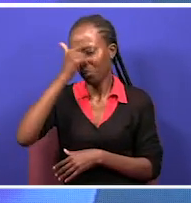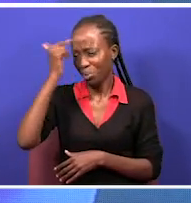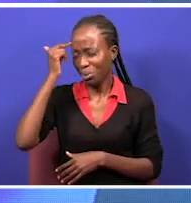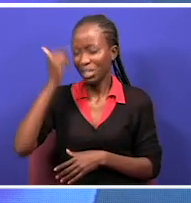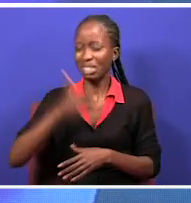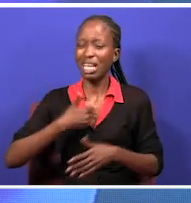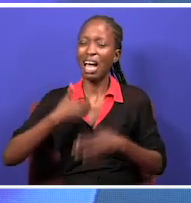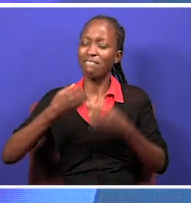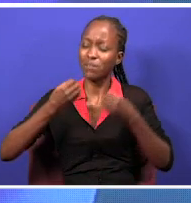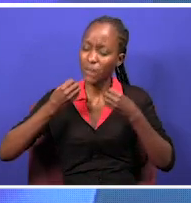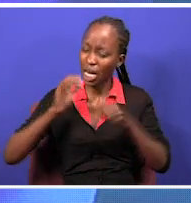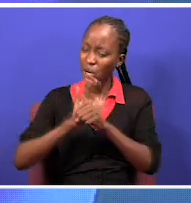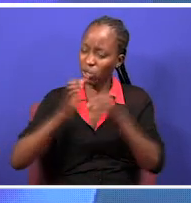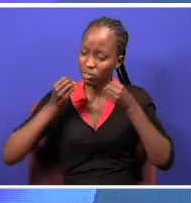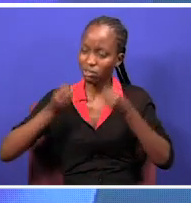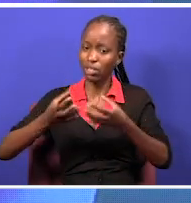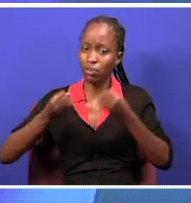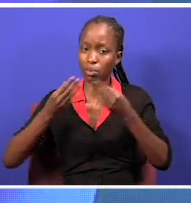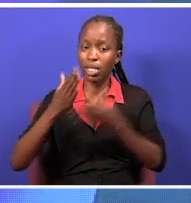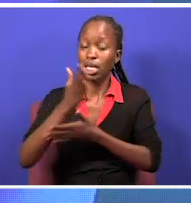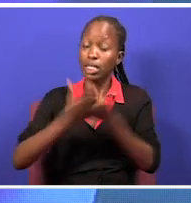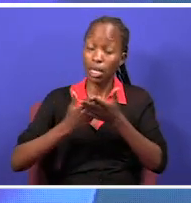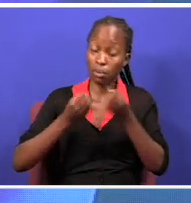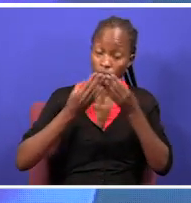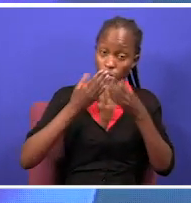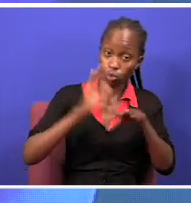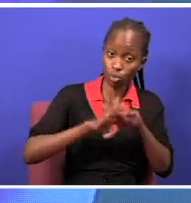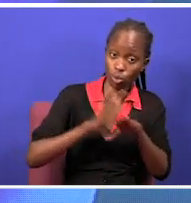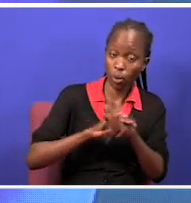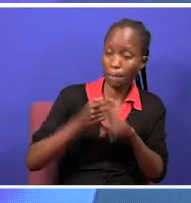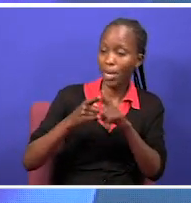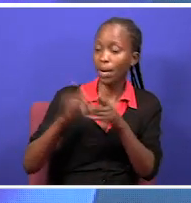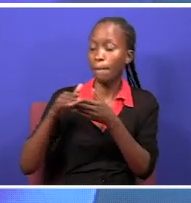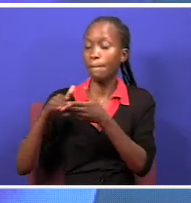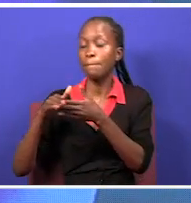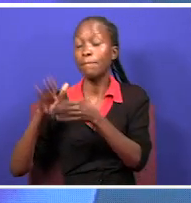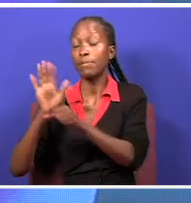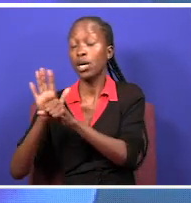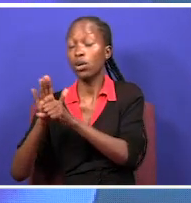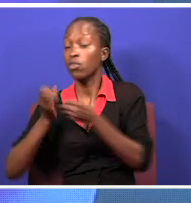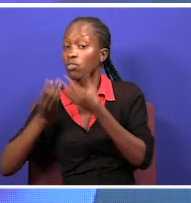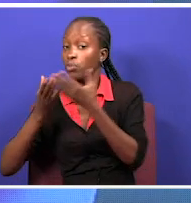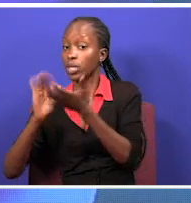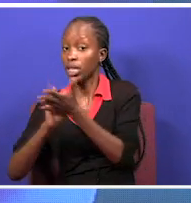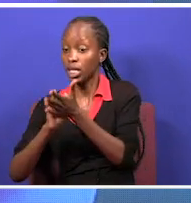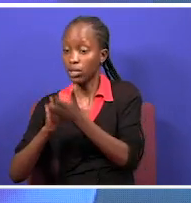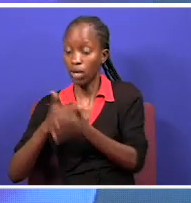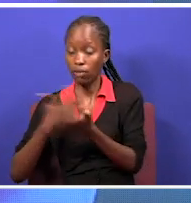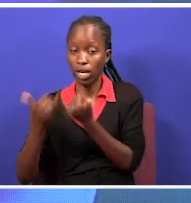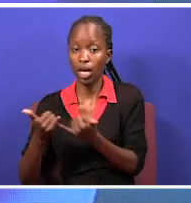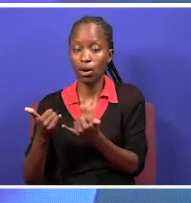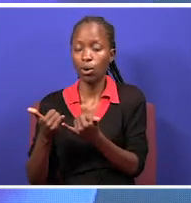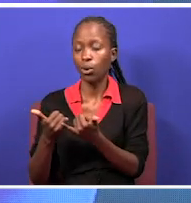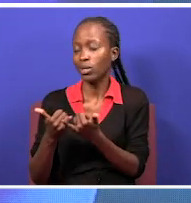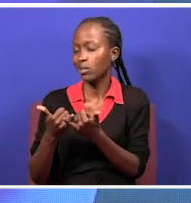so much information. Some of it good, but most of it, quite some